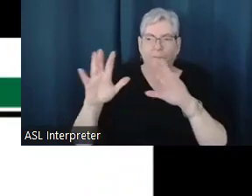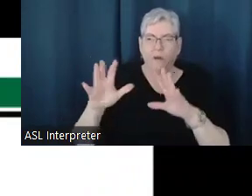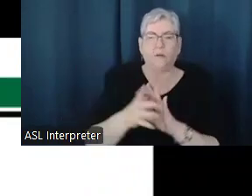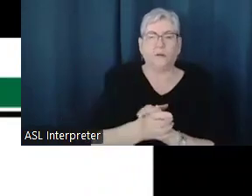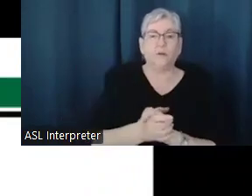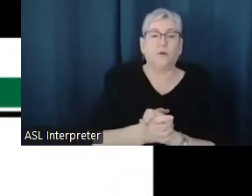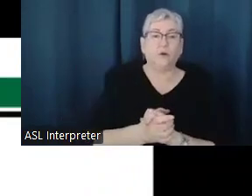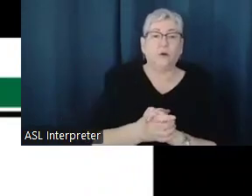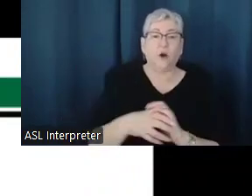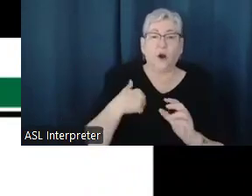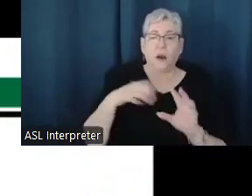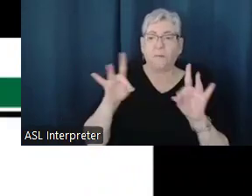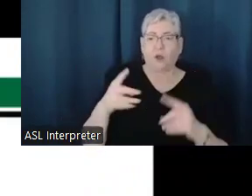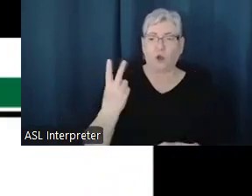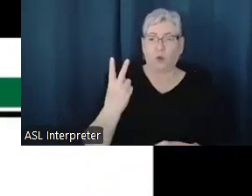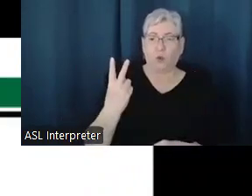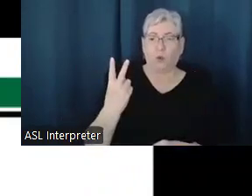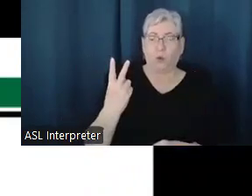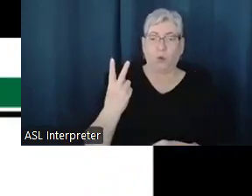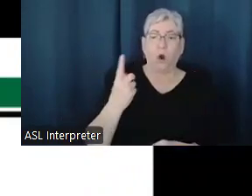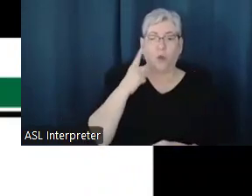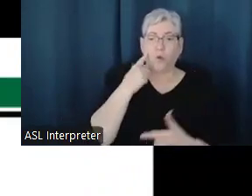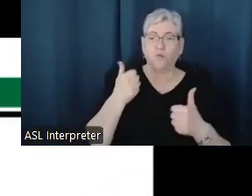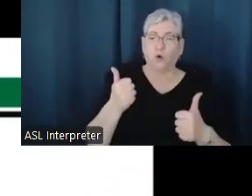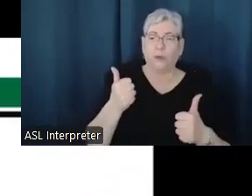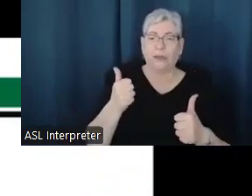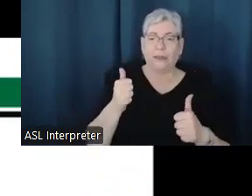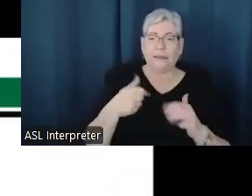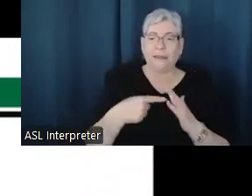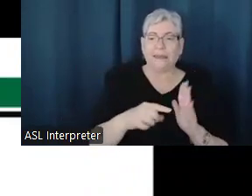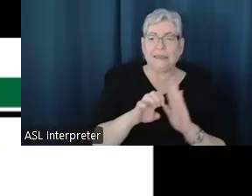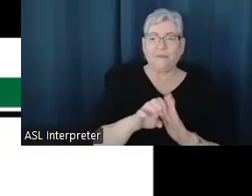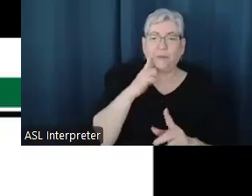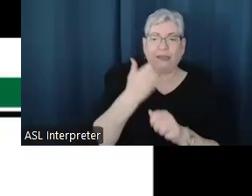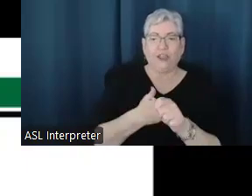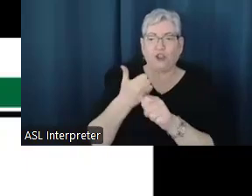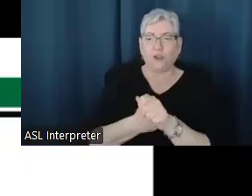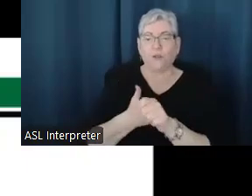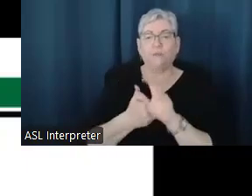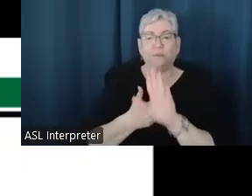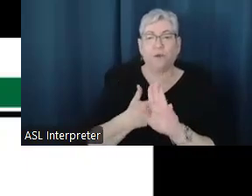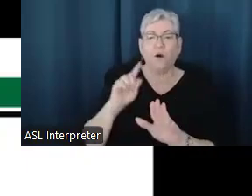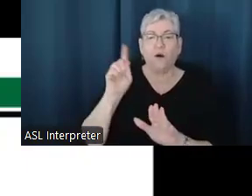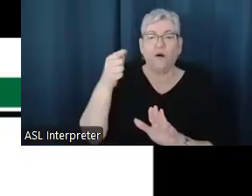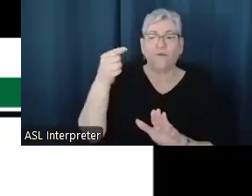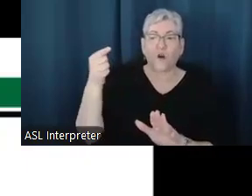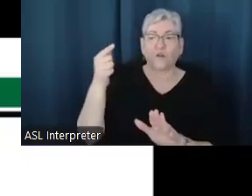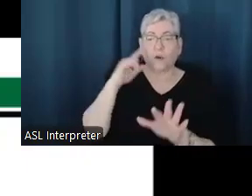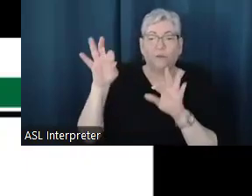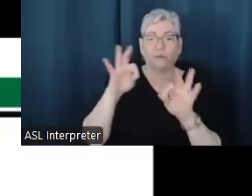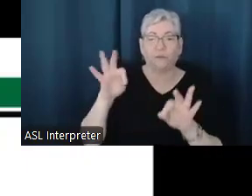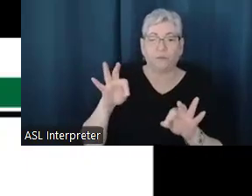pick 2 that I thought were good examples from each of the toolkits. So the first one we're going to go through is from the Youth